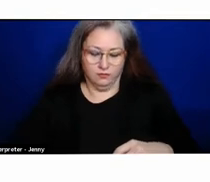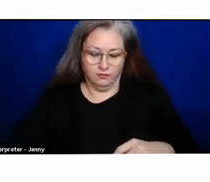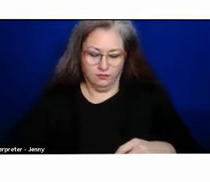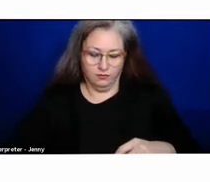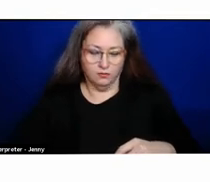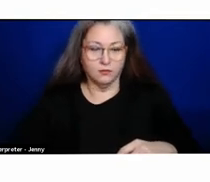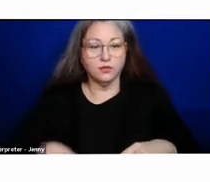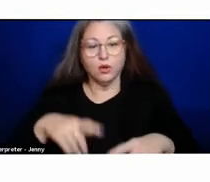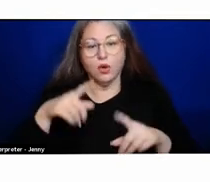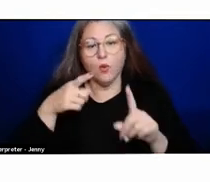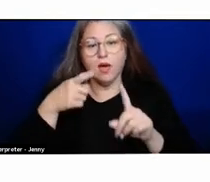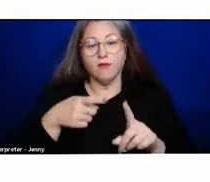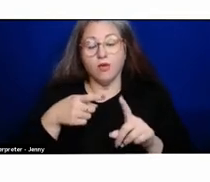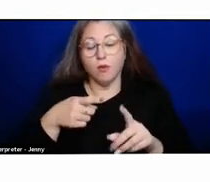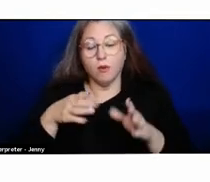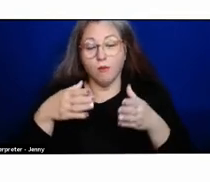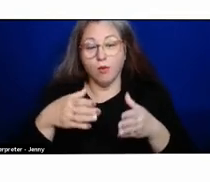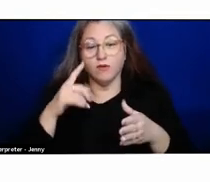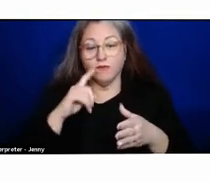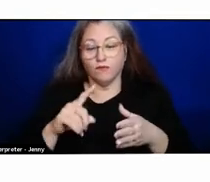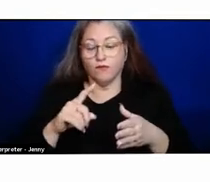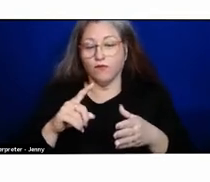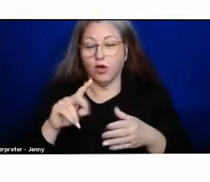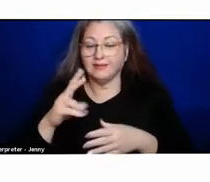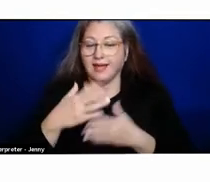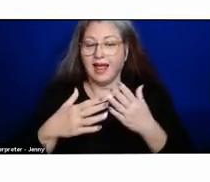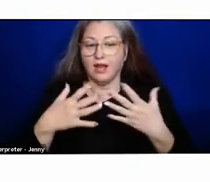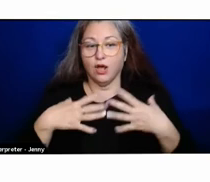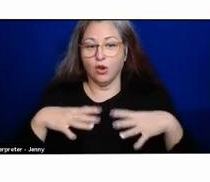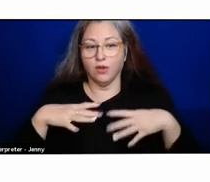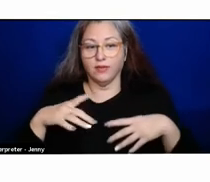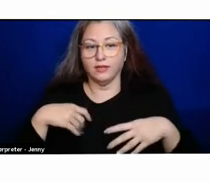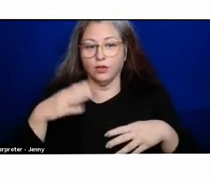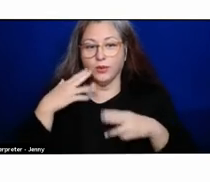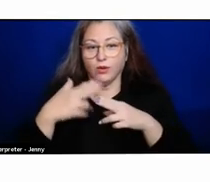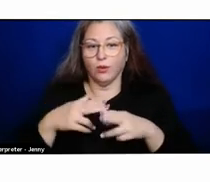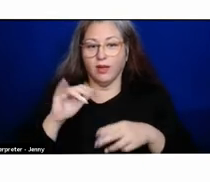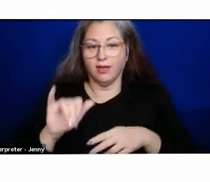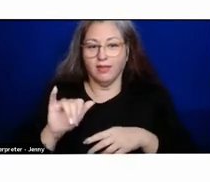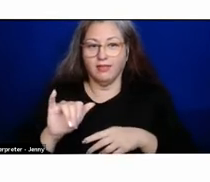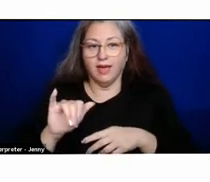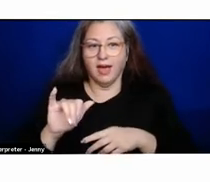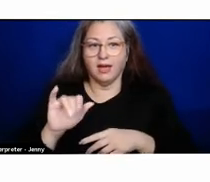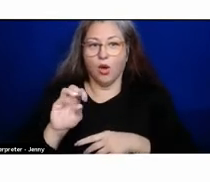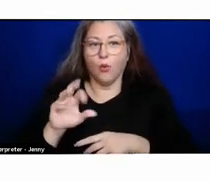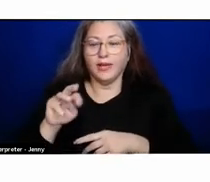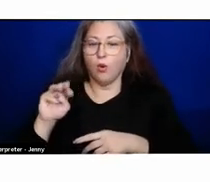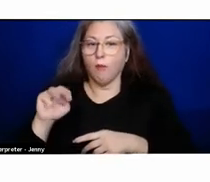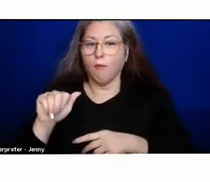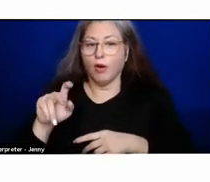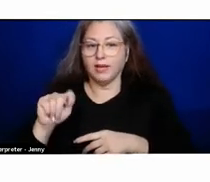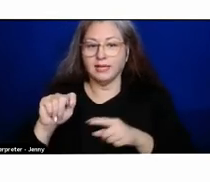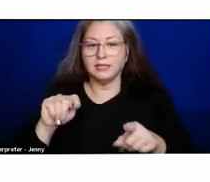secondhand clothing gravitates towards in Uganda is Owino Market. So Uganda, first of all, has an